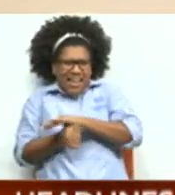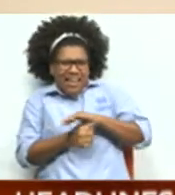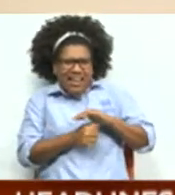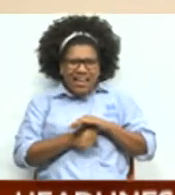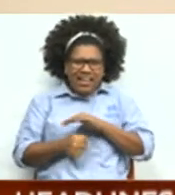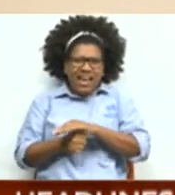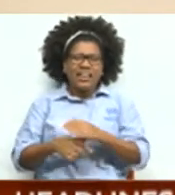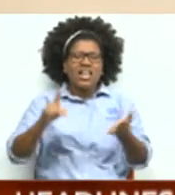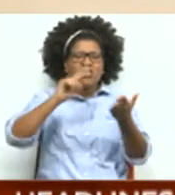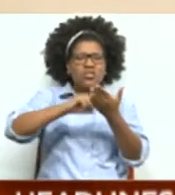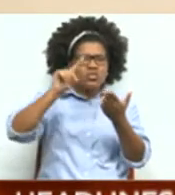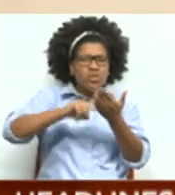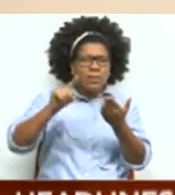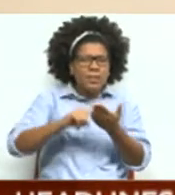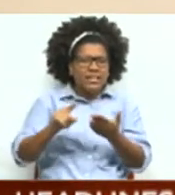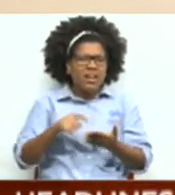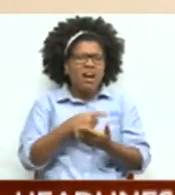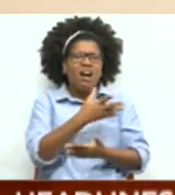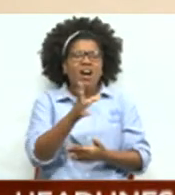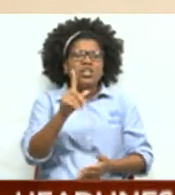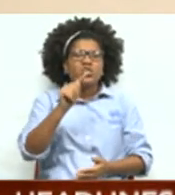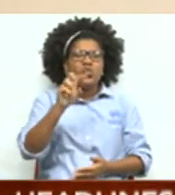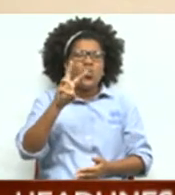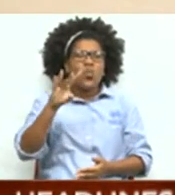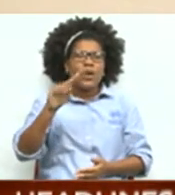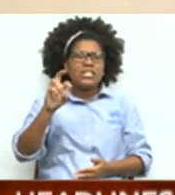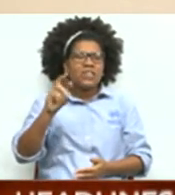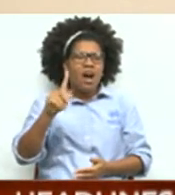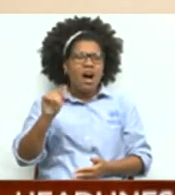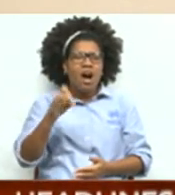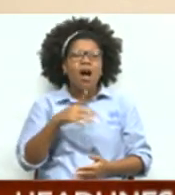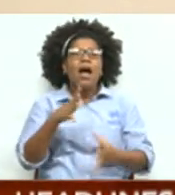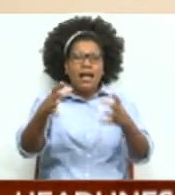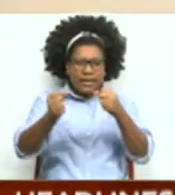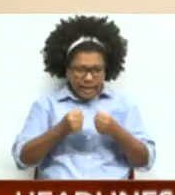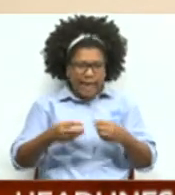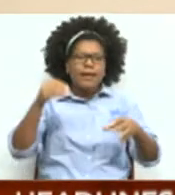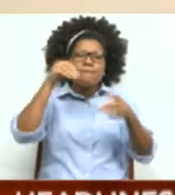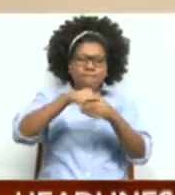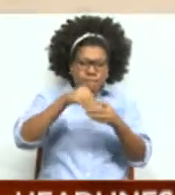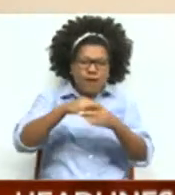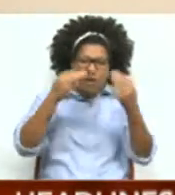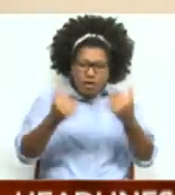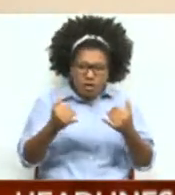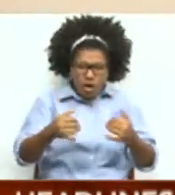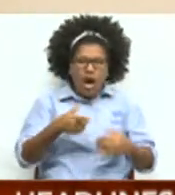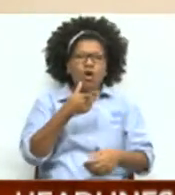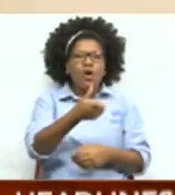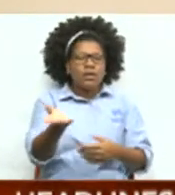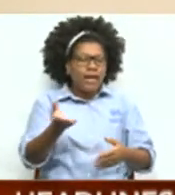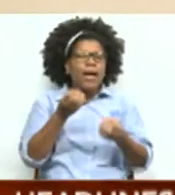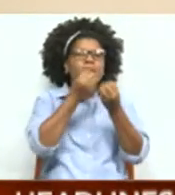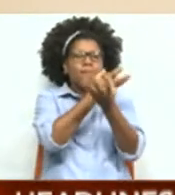use of Twitter. Get involved now. Provide the information now. If your name Mann, come